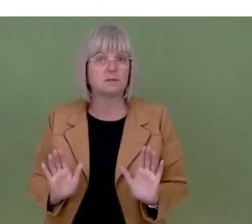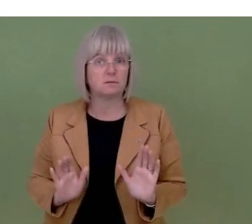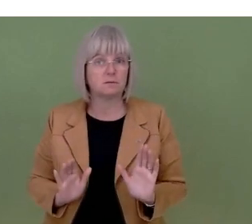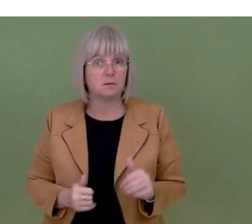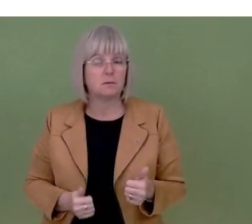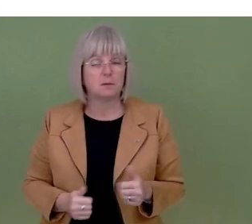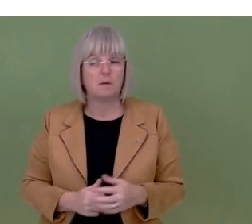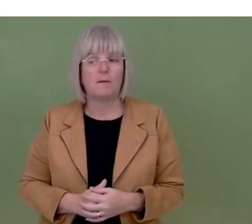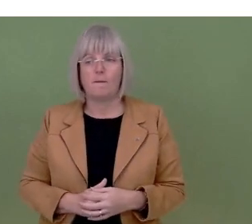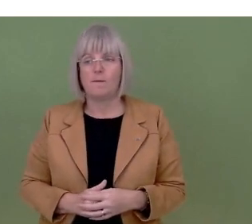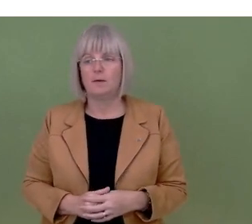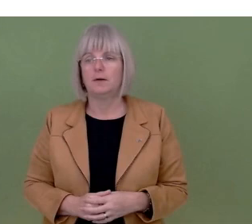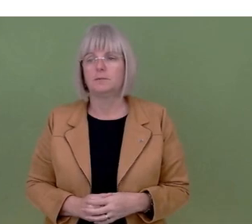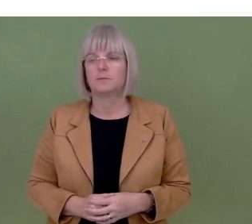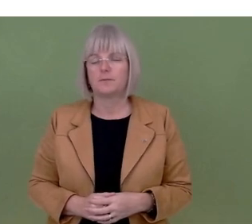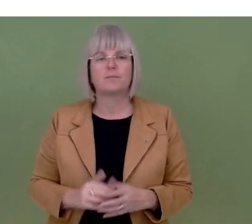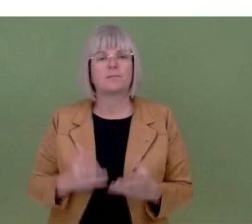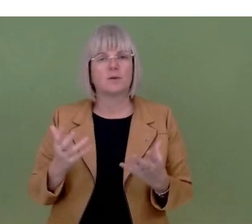share some brief reflections here.